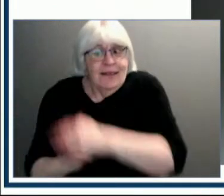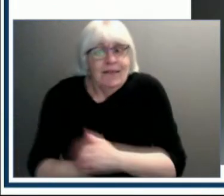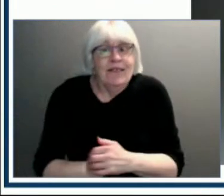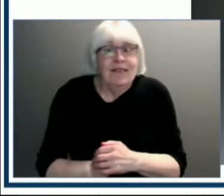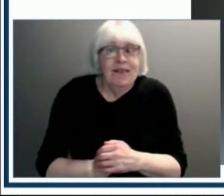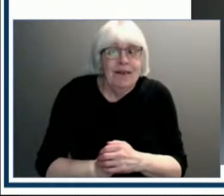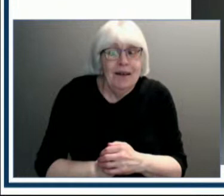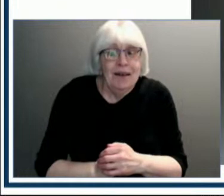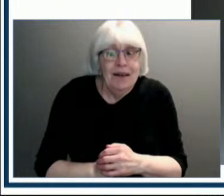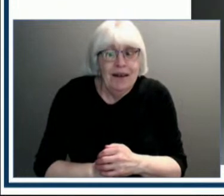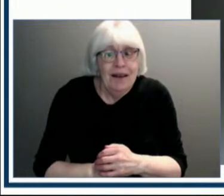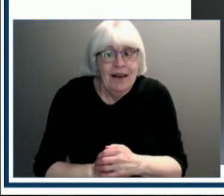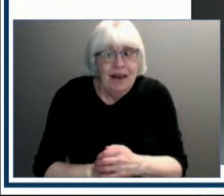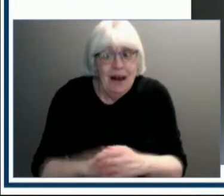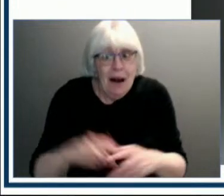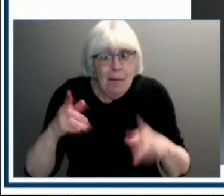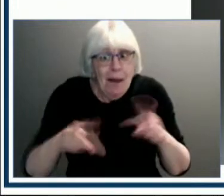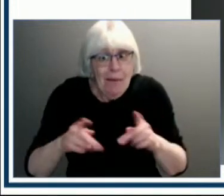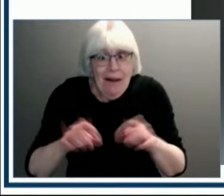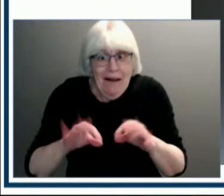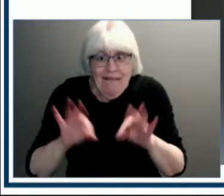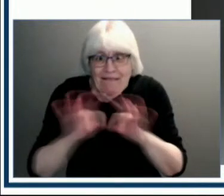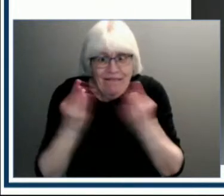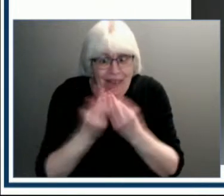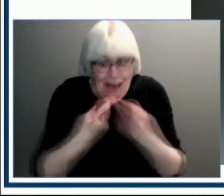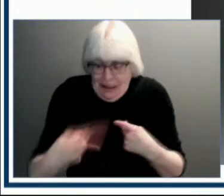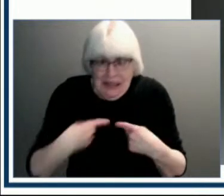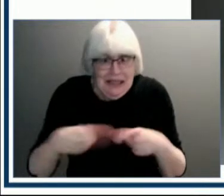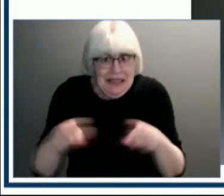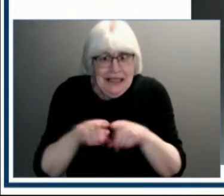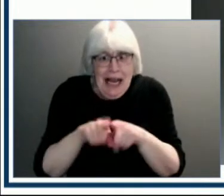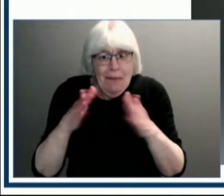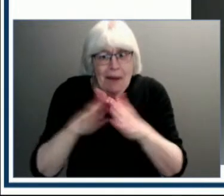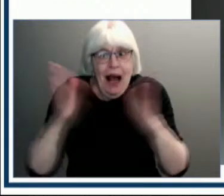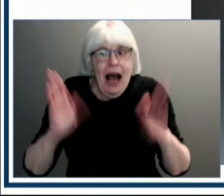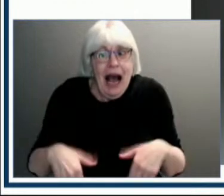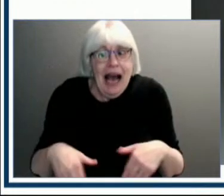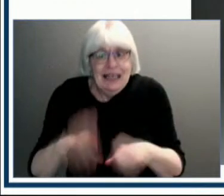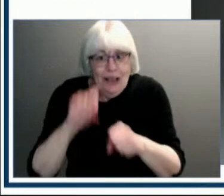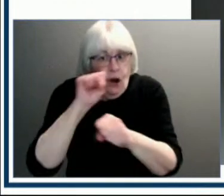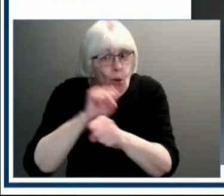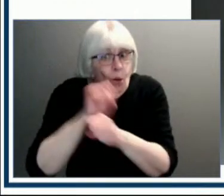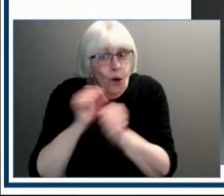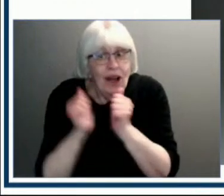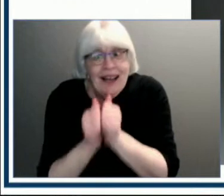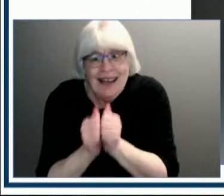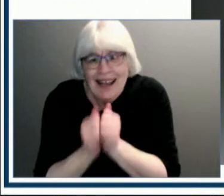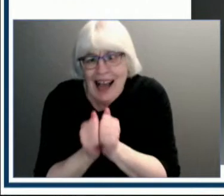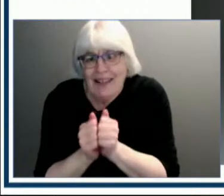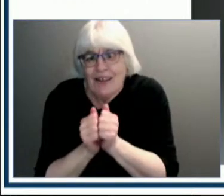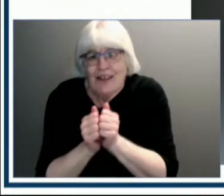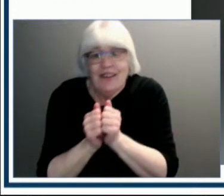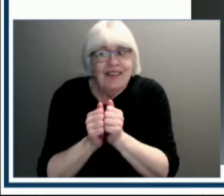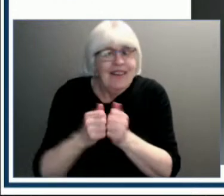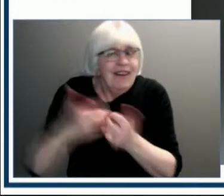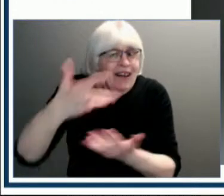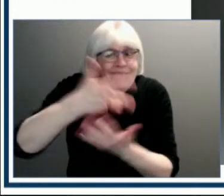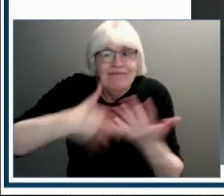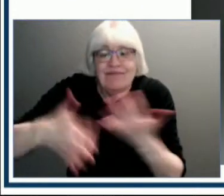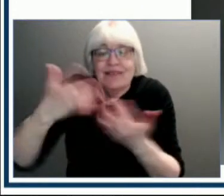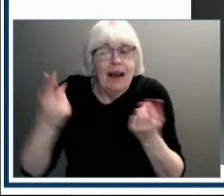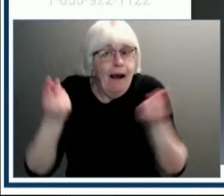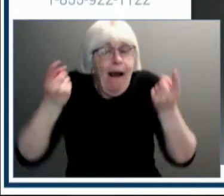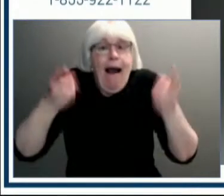for example, 2 people who work together or people that were at a social kind of gathering together.